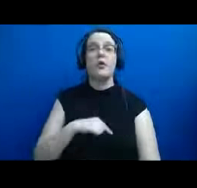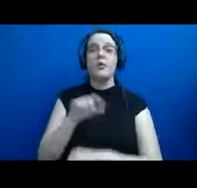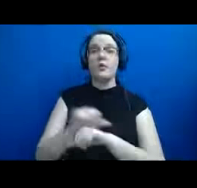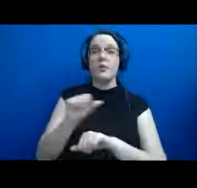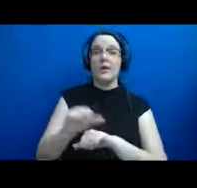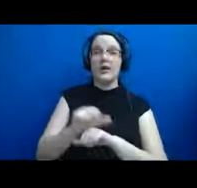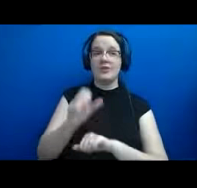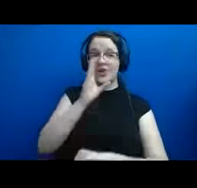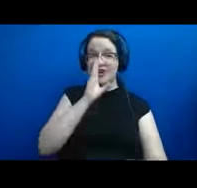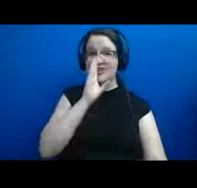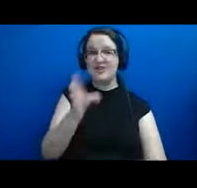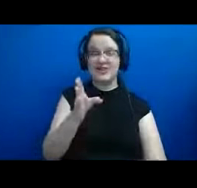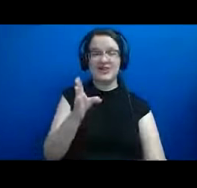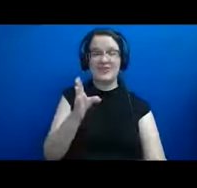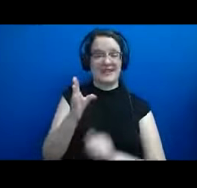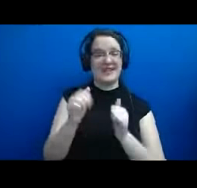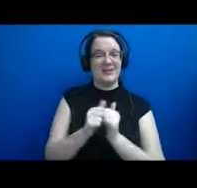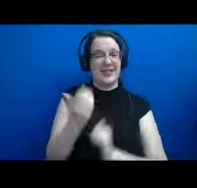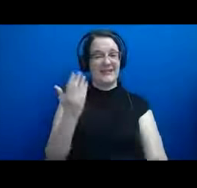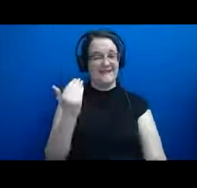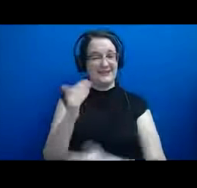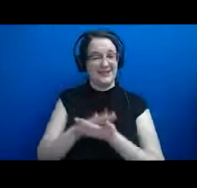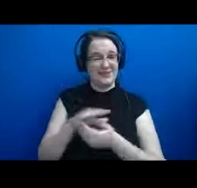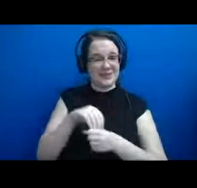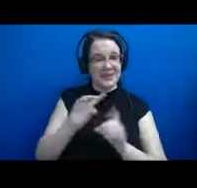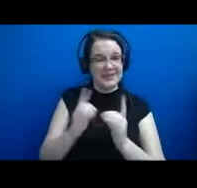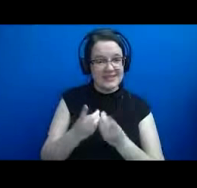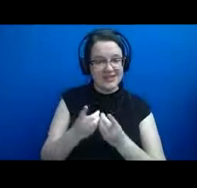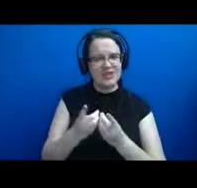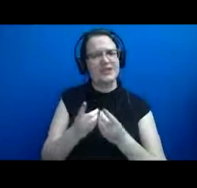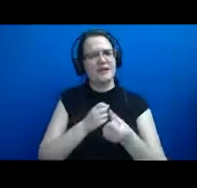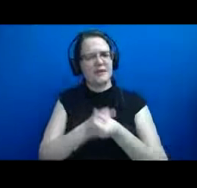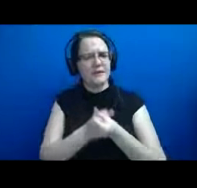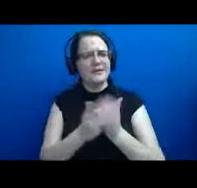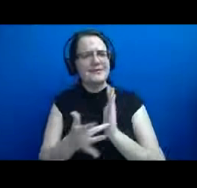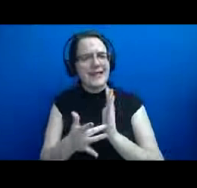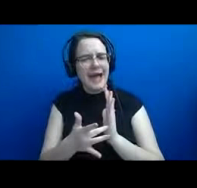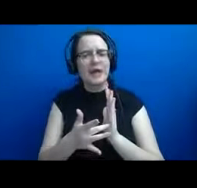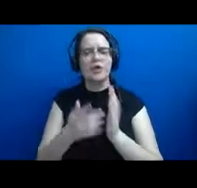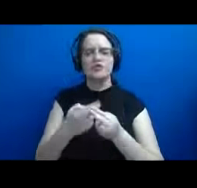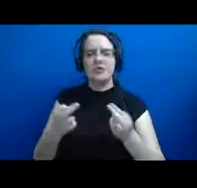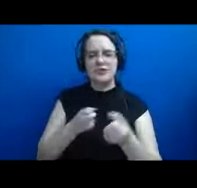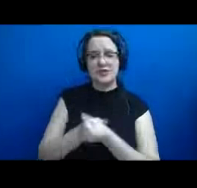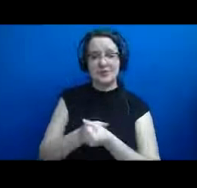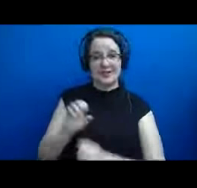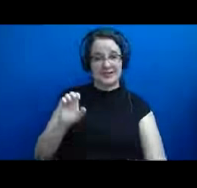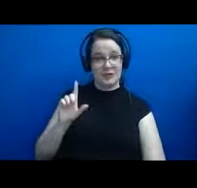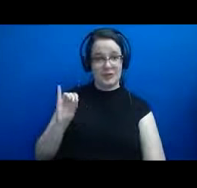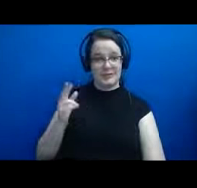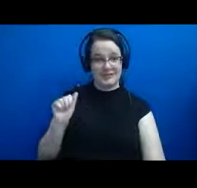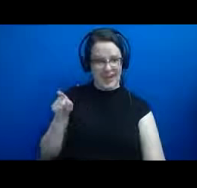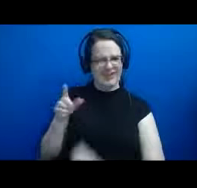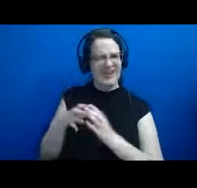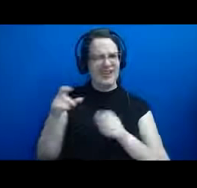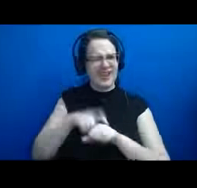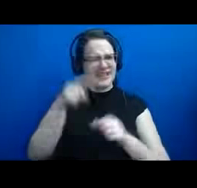buildings in the district, providing technical assistance, resource support. So Alicia spends a lot of her time thinking about things like how